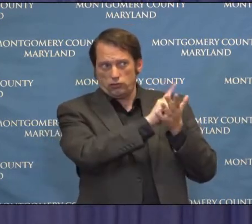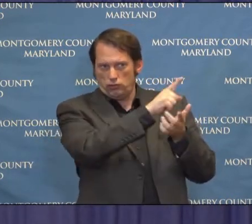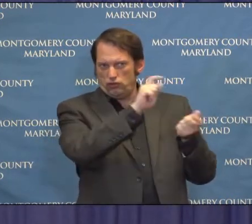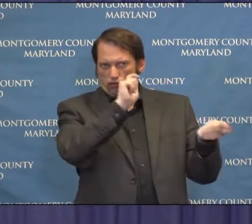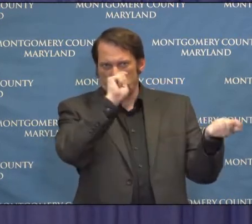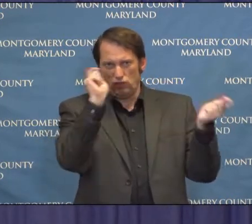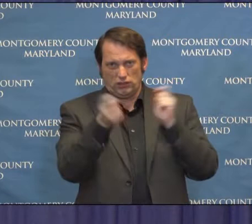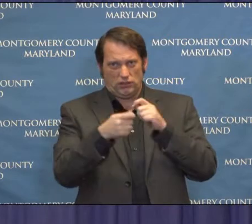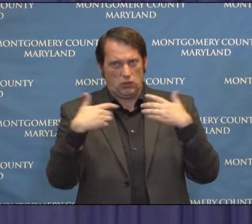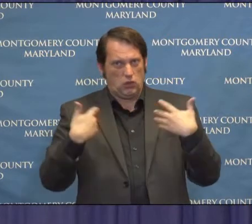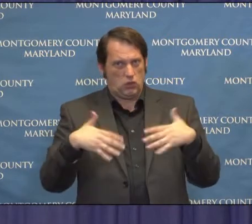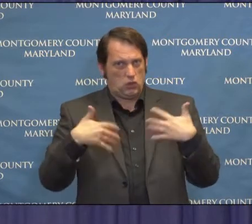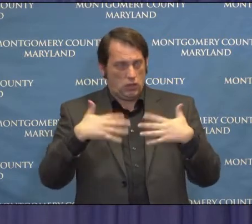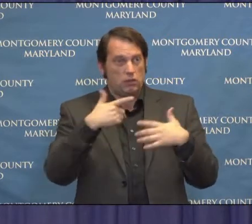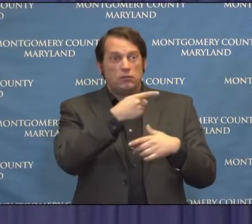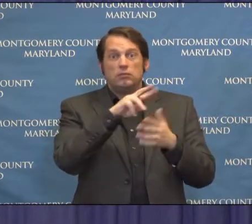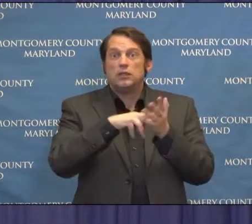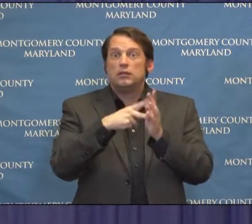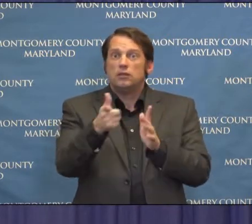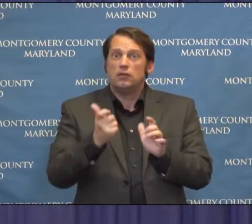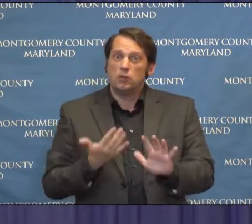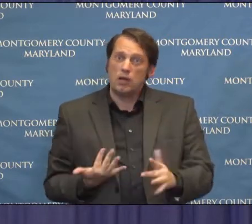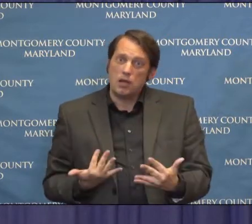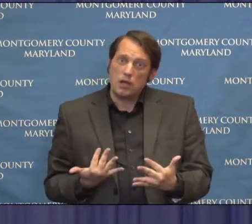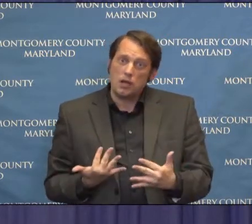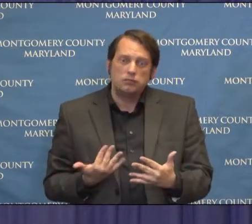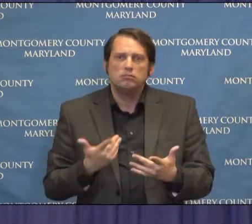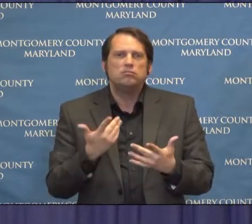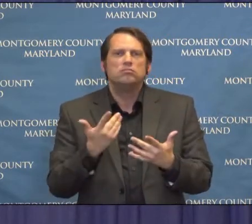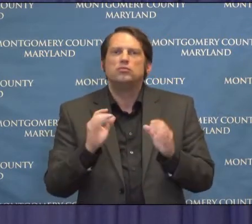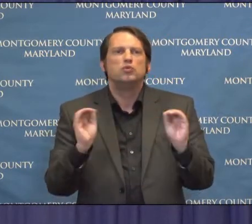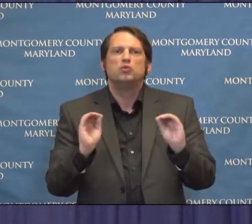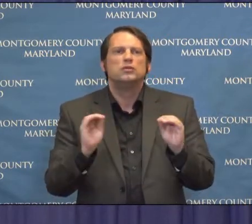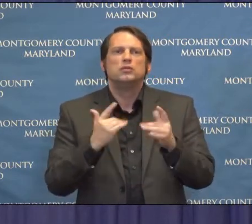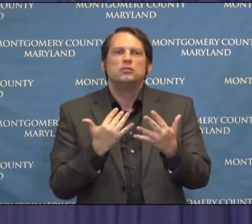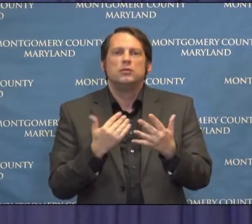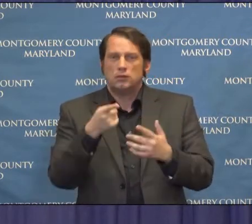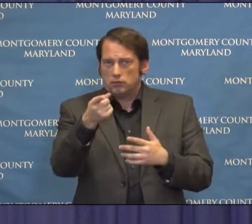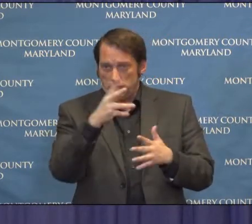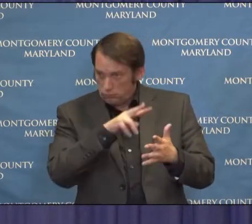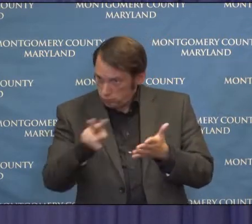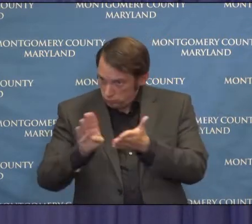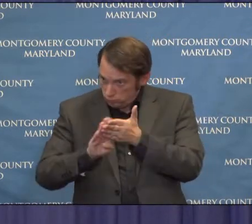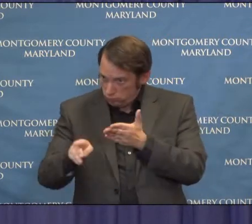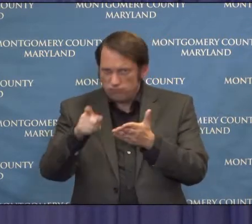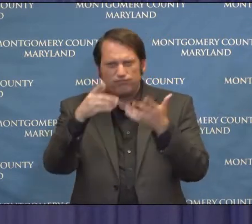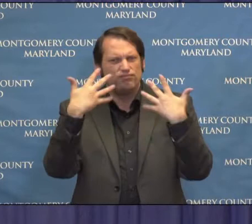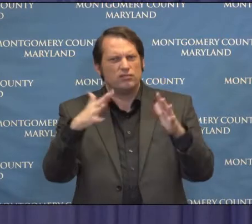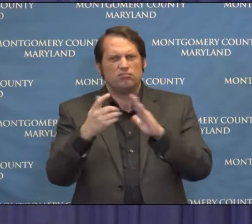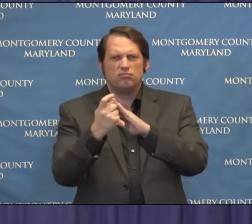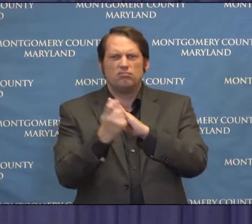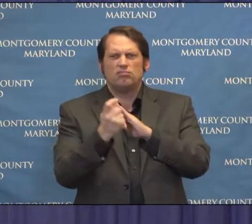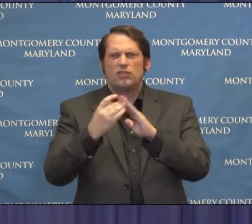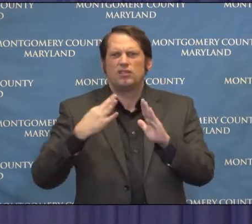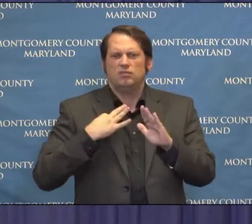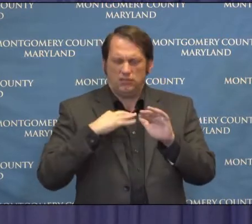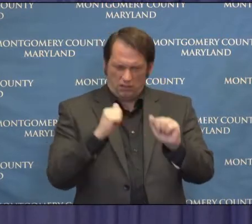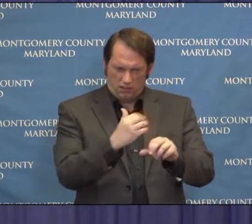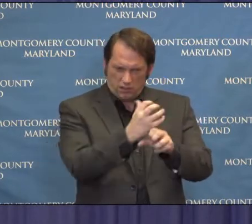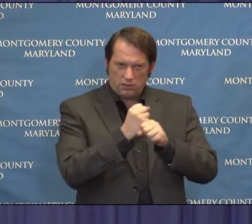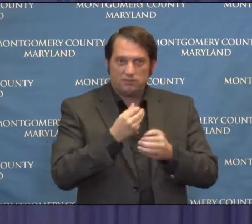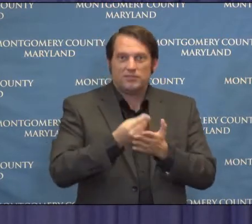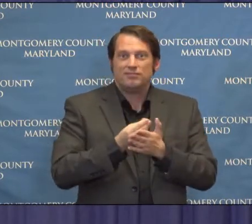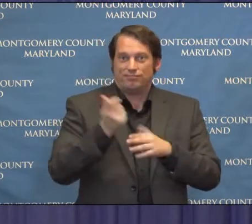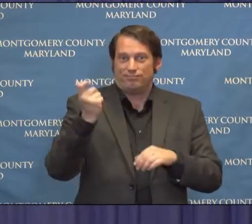day you were let go. There is there have been problems with